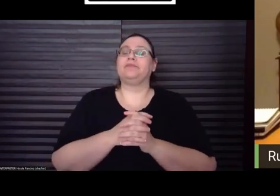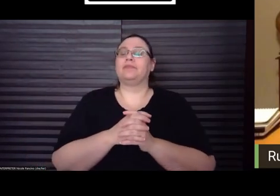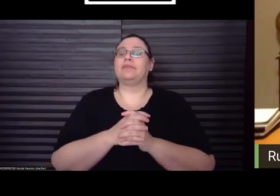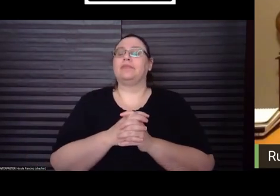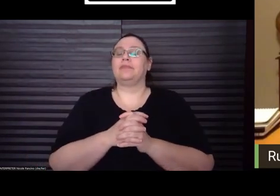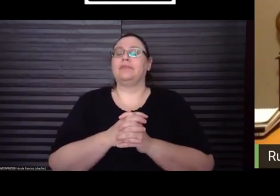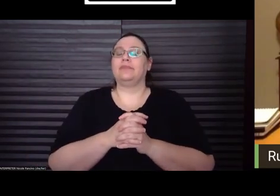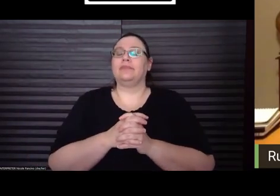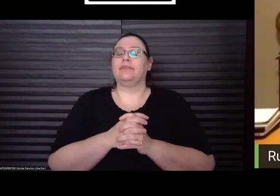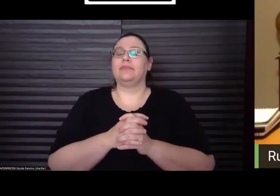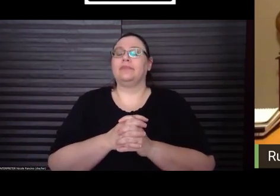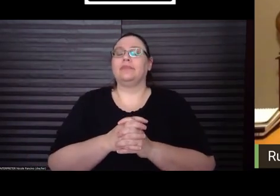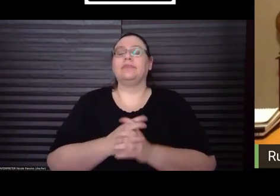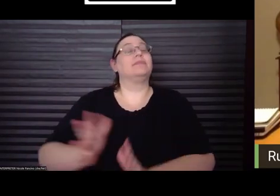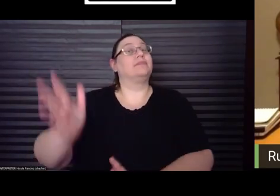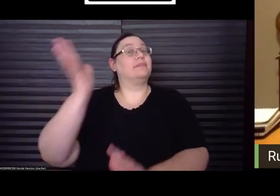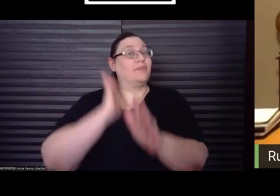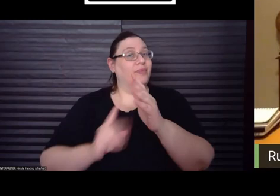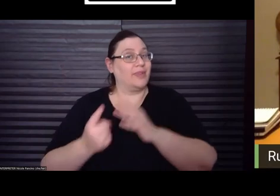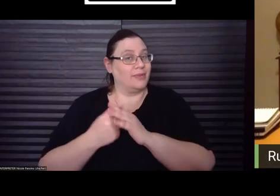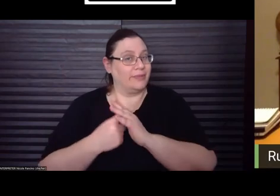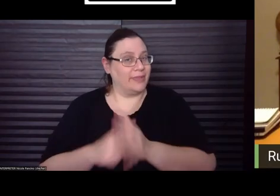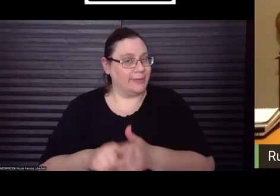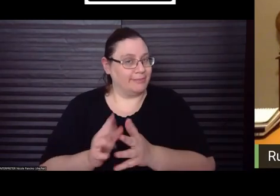So, in the beginning,